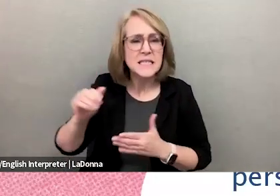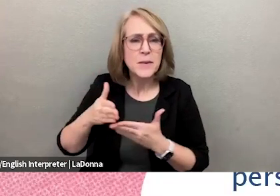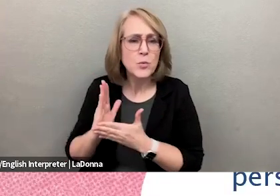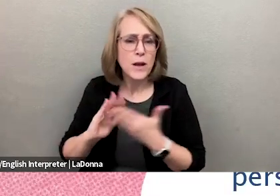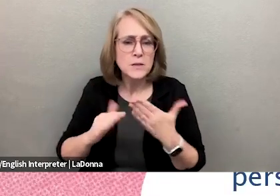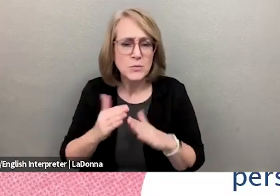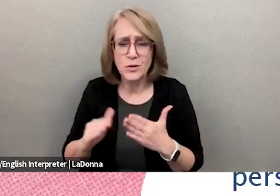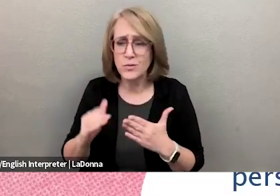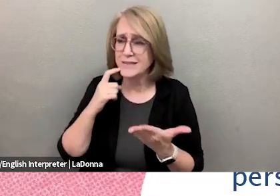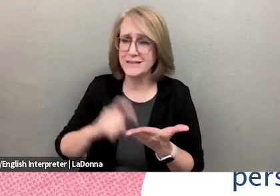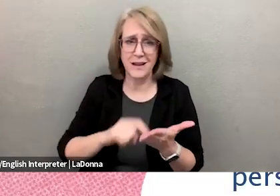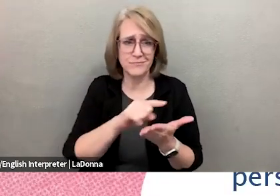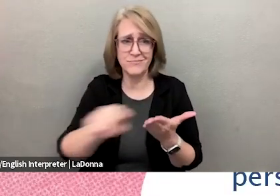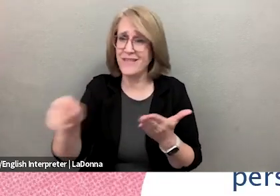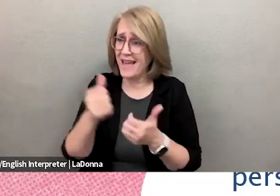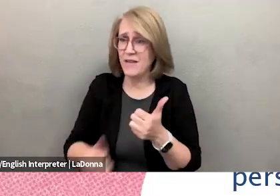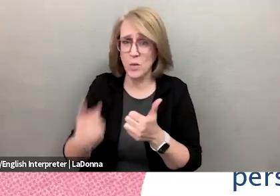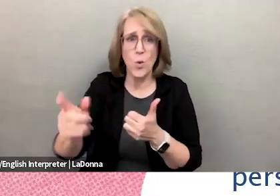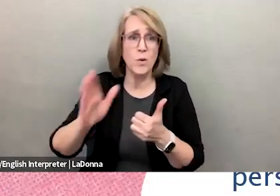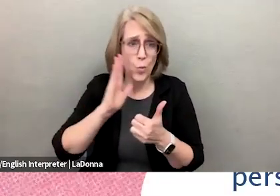an issue that impacts everyone.